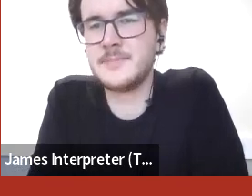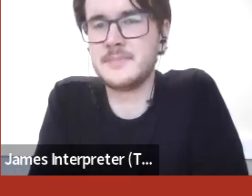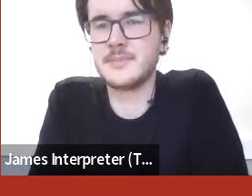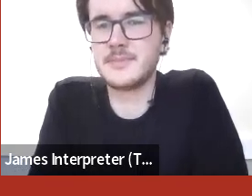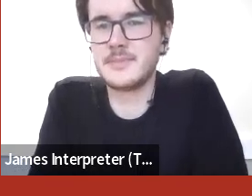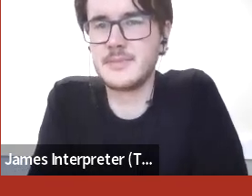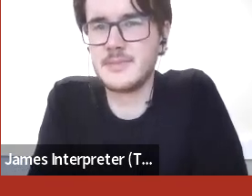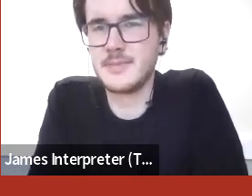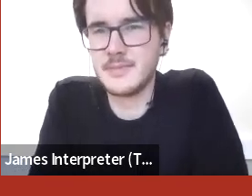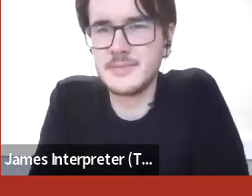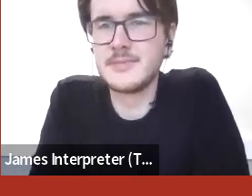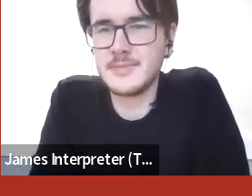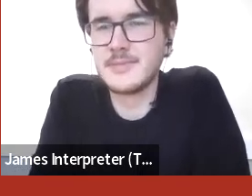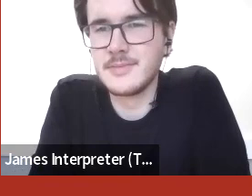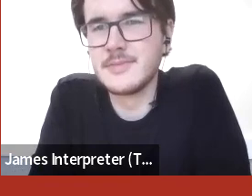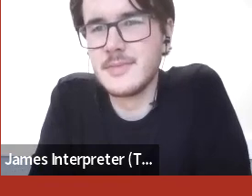I.